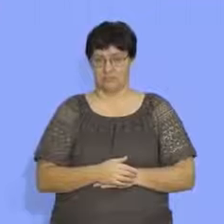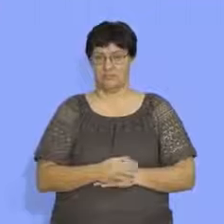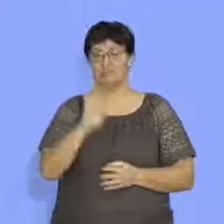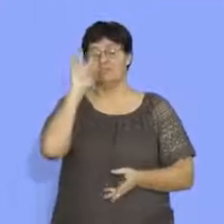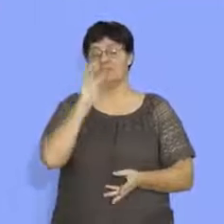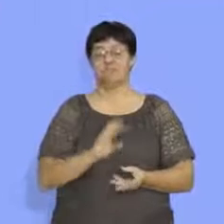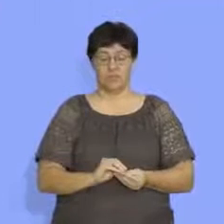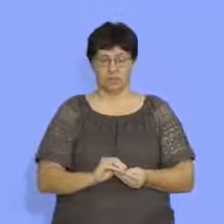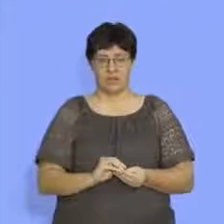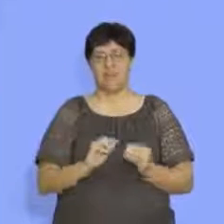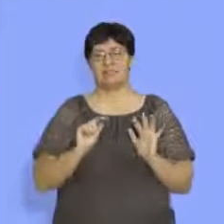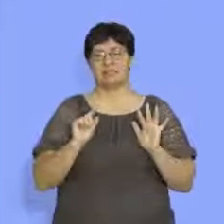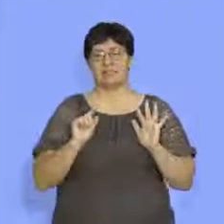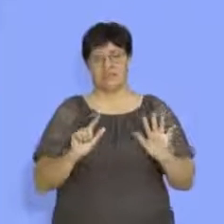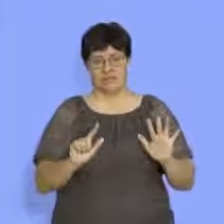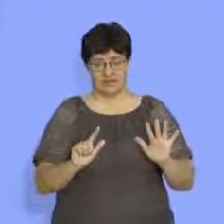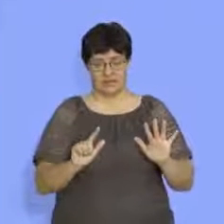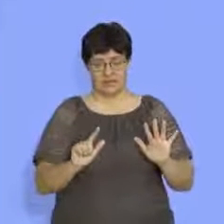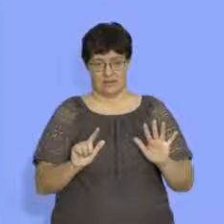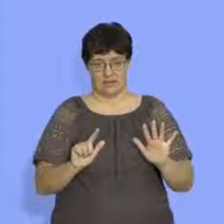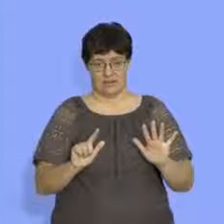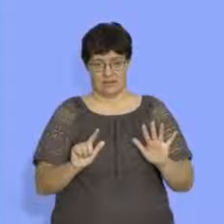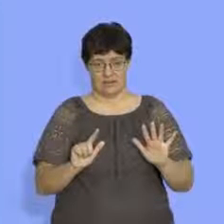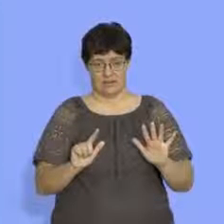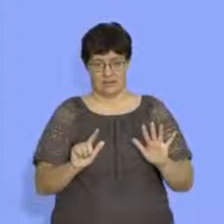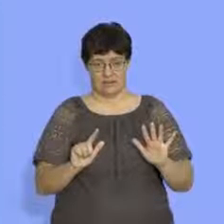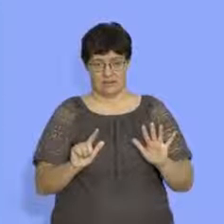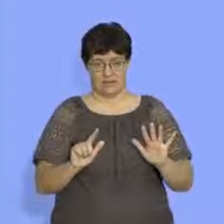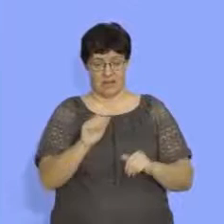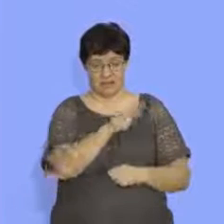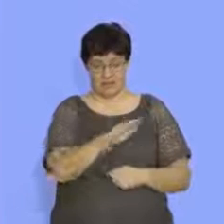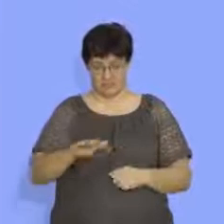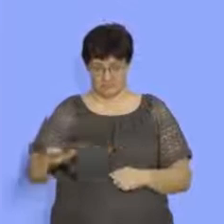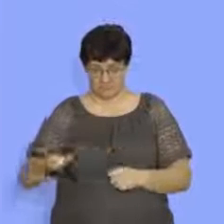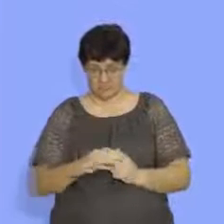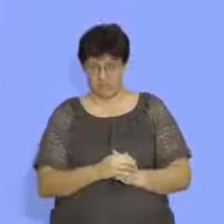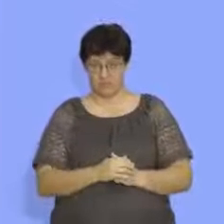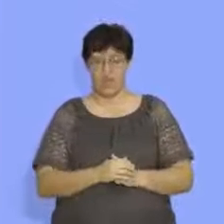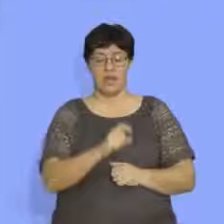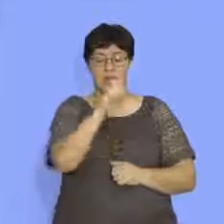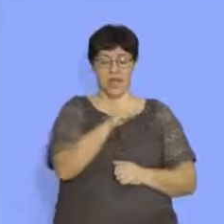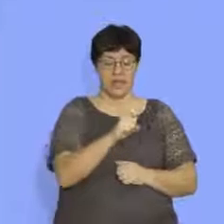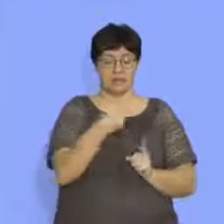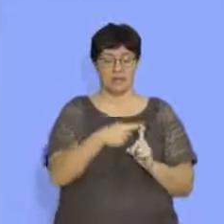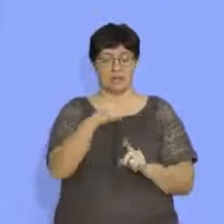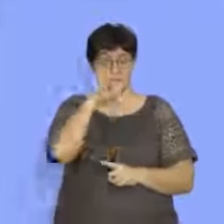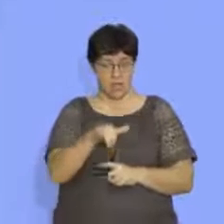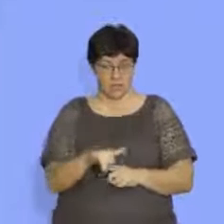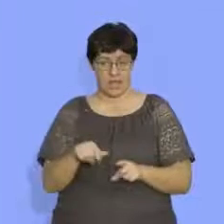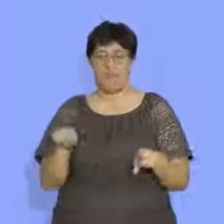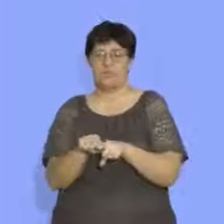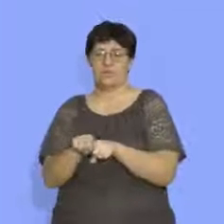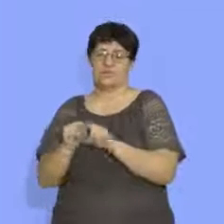that in total, there are 7 vehicles, right? It means that X plus Y